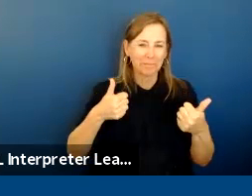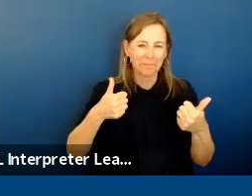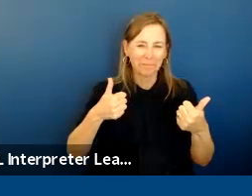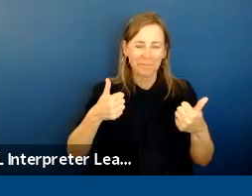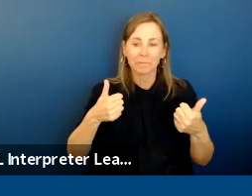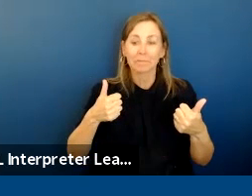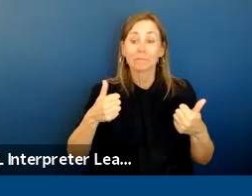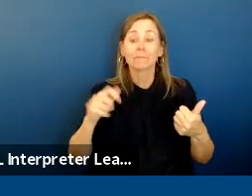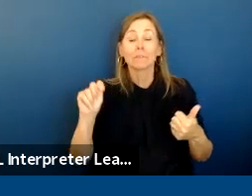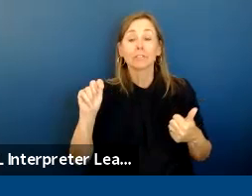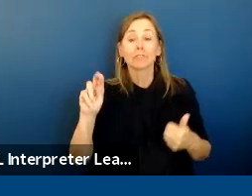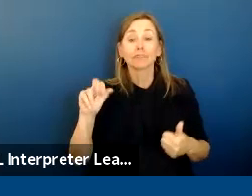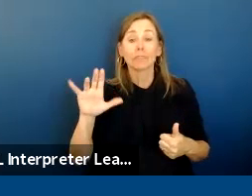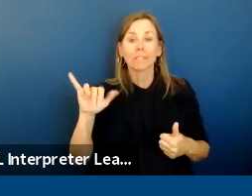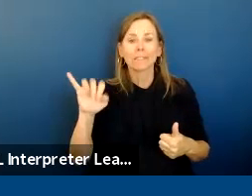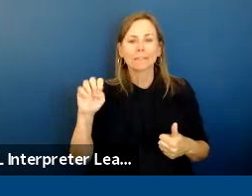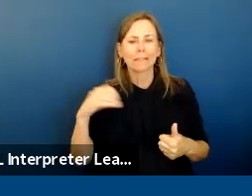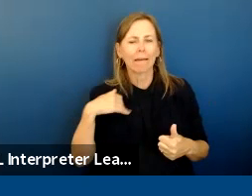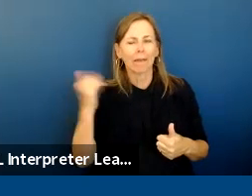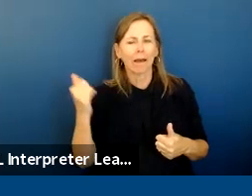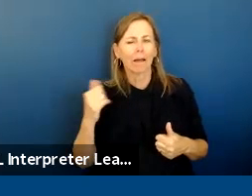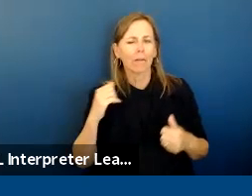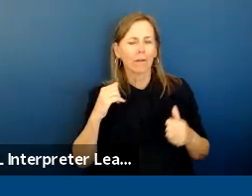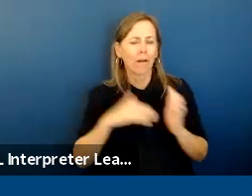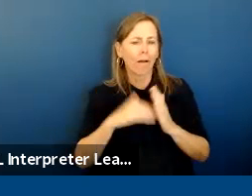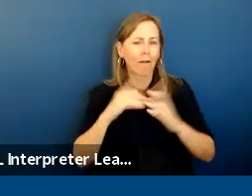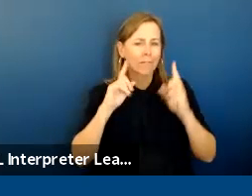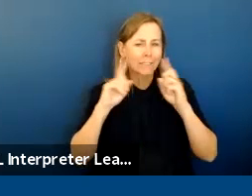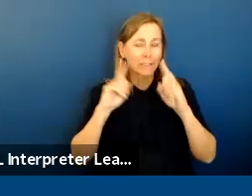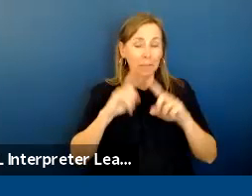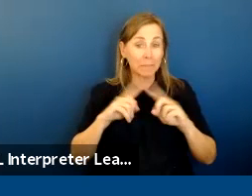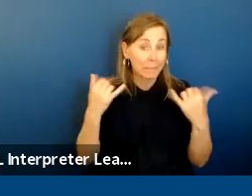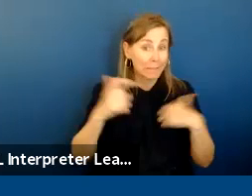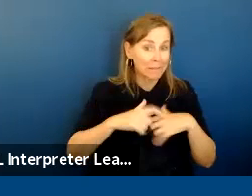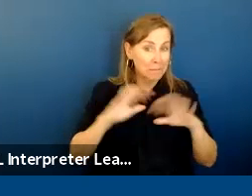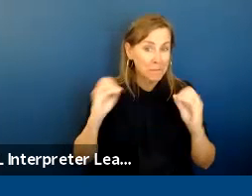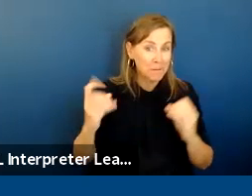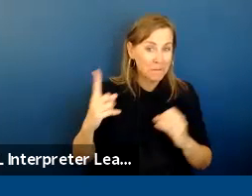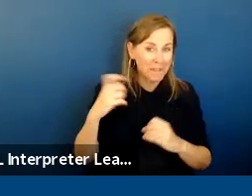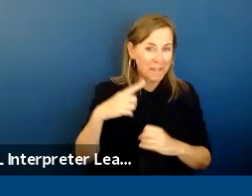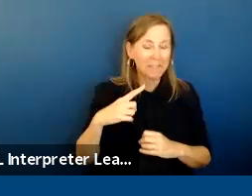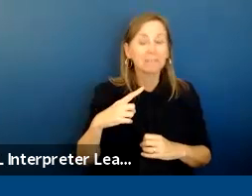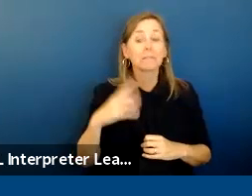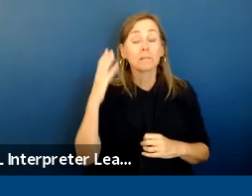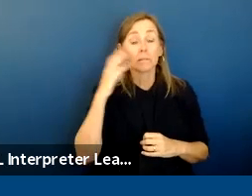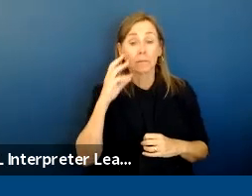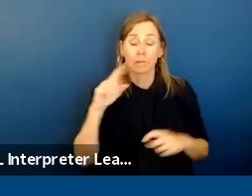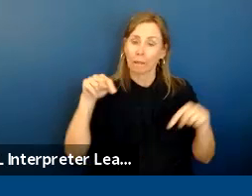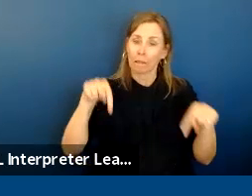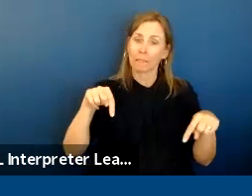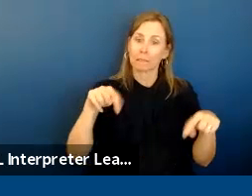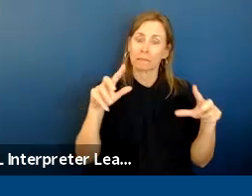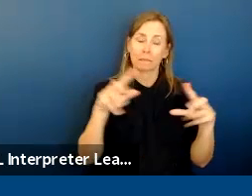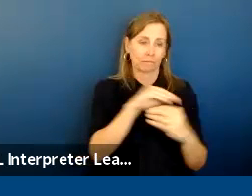I have a little one that I hear quite frequently, and I didn't hear it this time. We have been on a few of the webinars, and we have